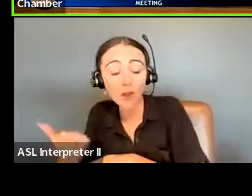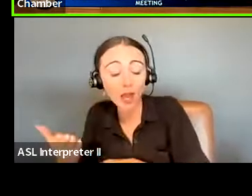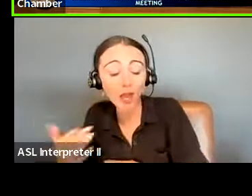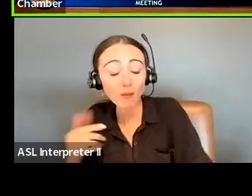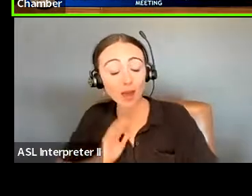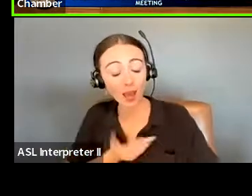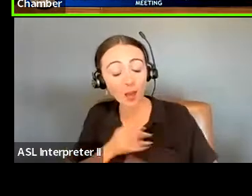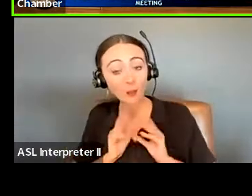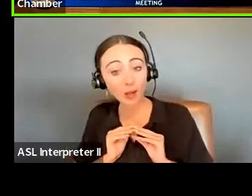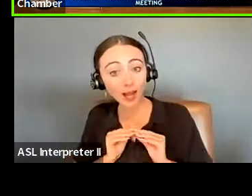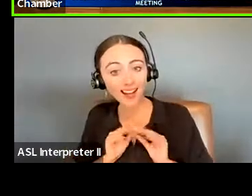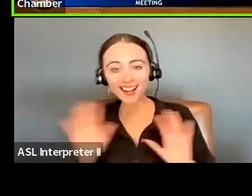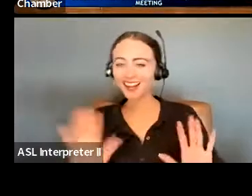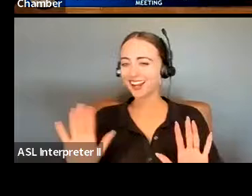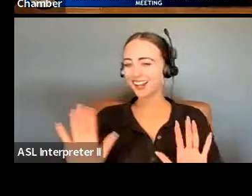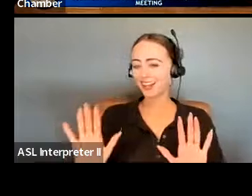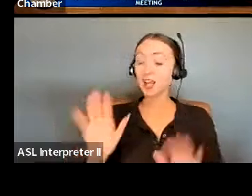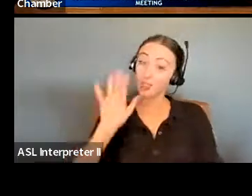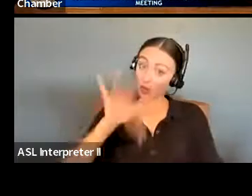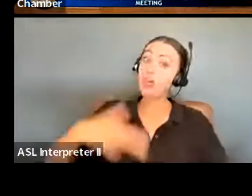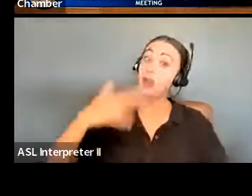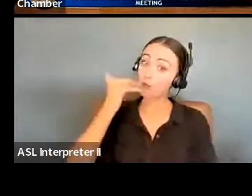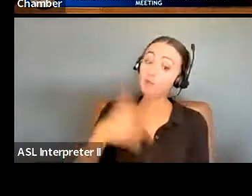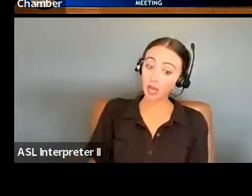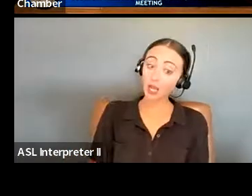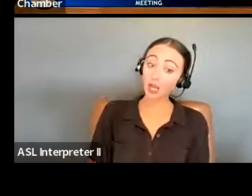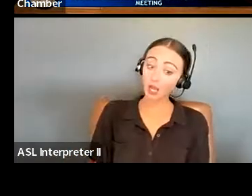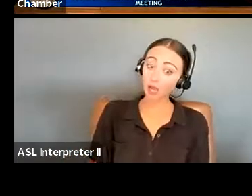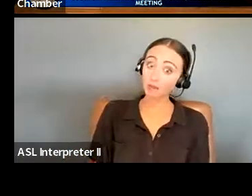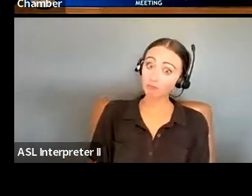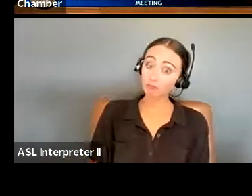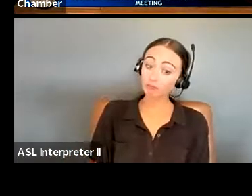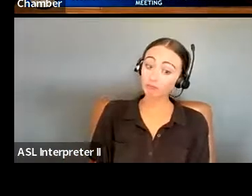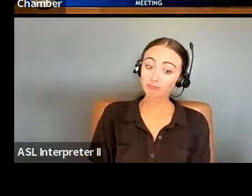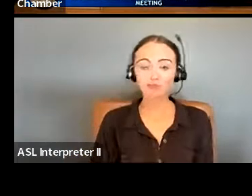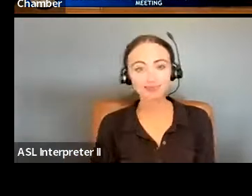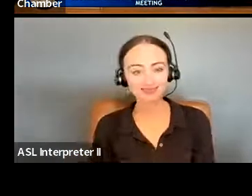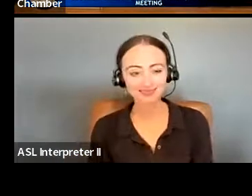a.m.? Is there further discussion? That We have was funny. declaration-